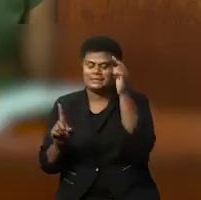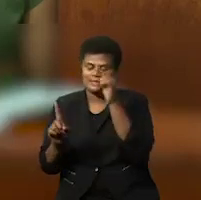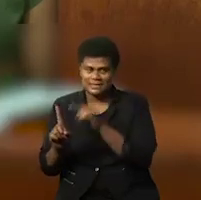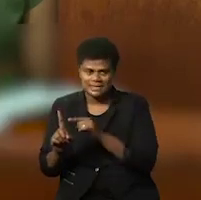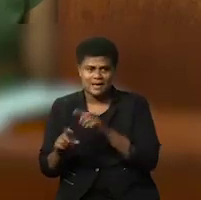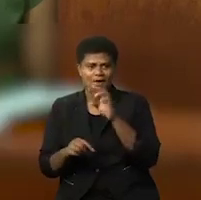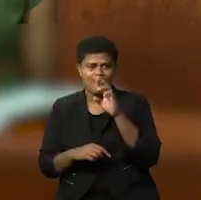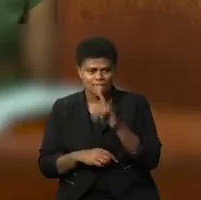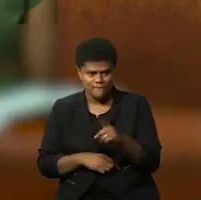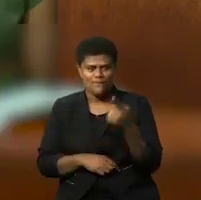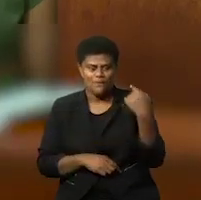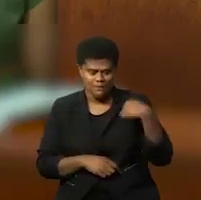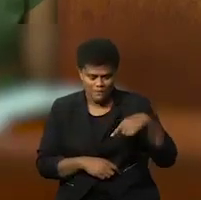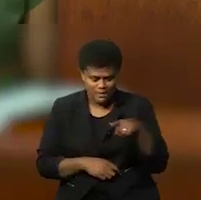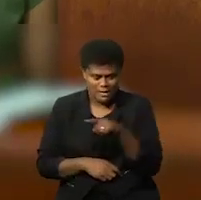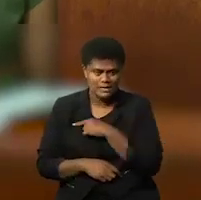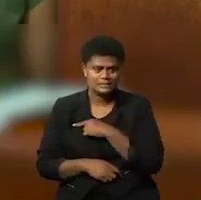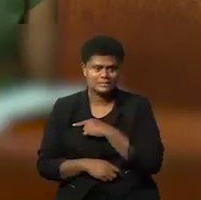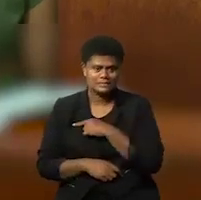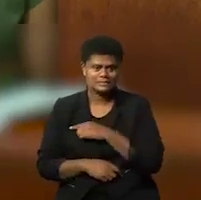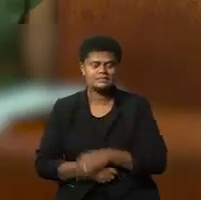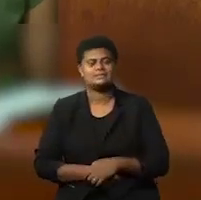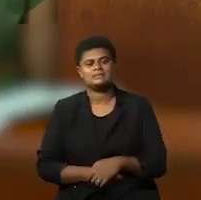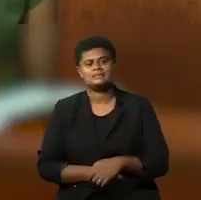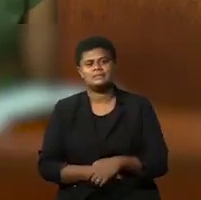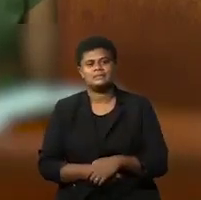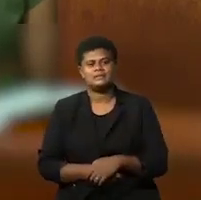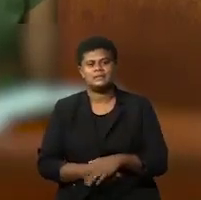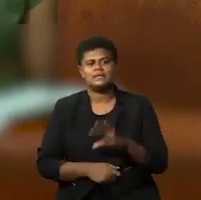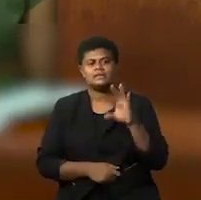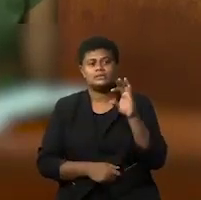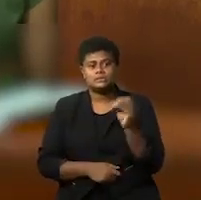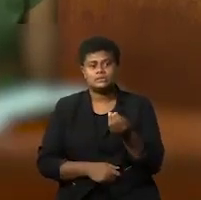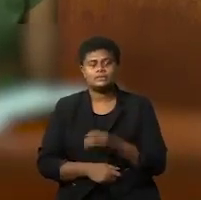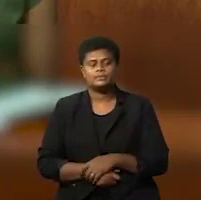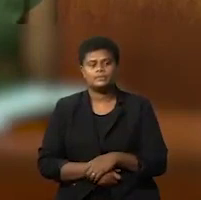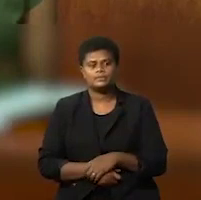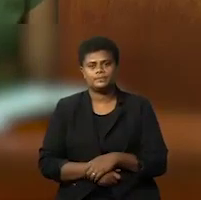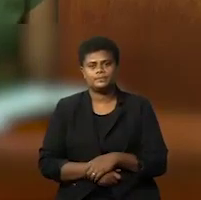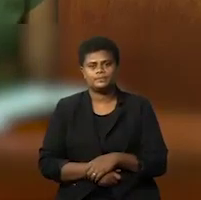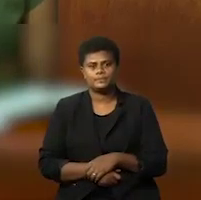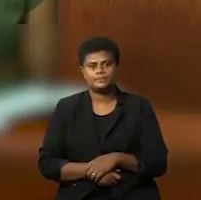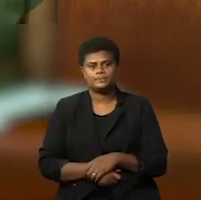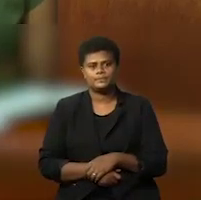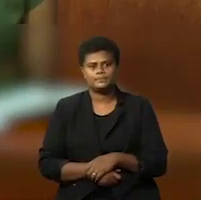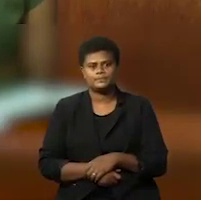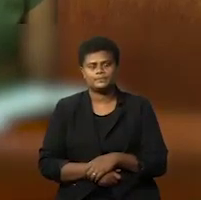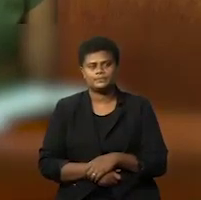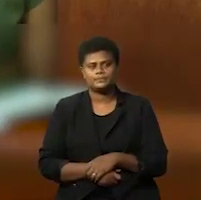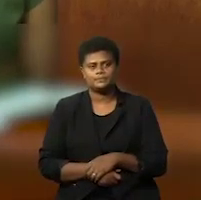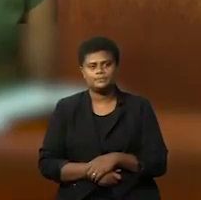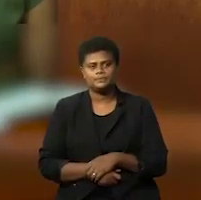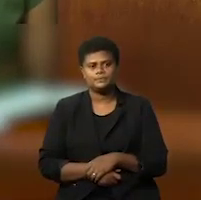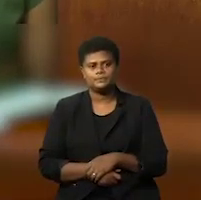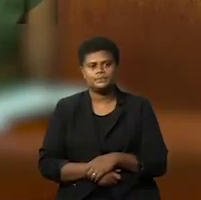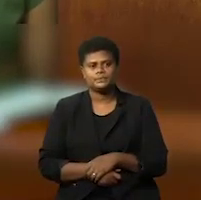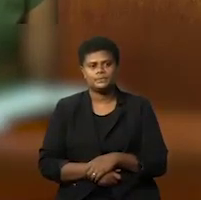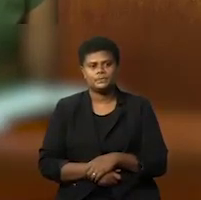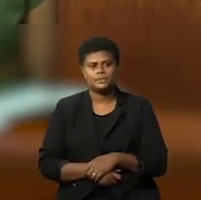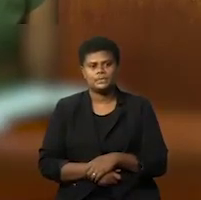can say that coming to Mount Zion is more,